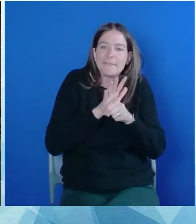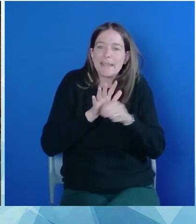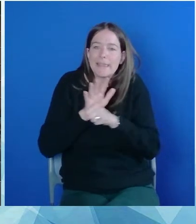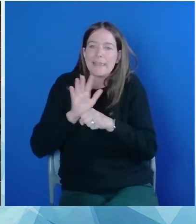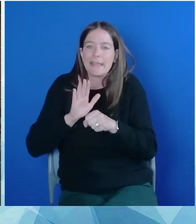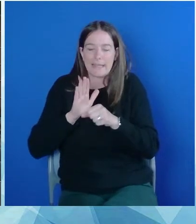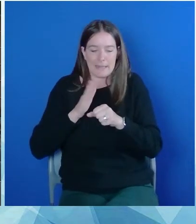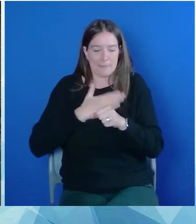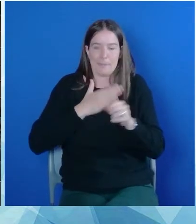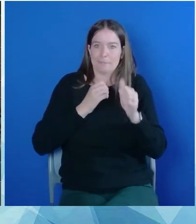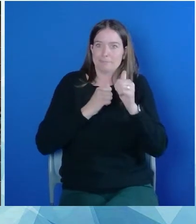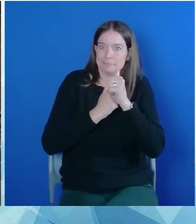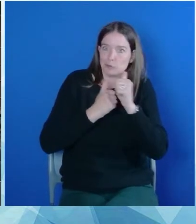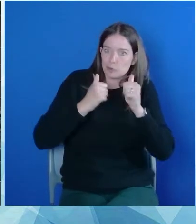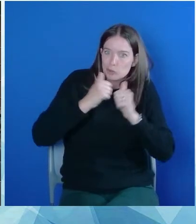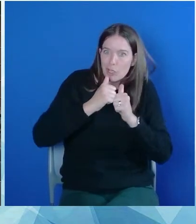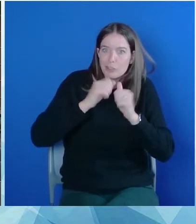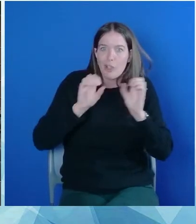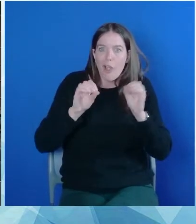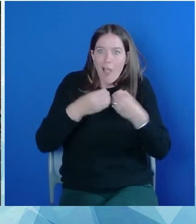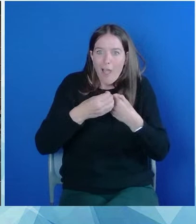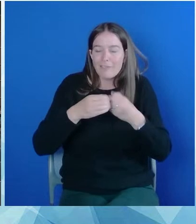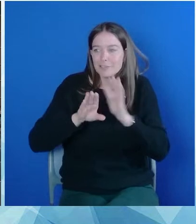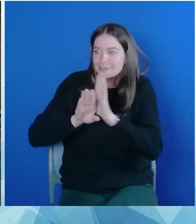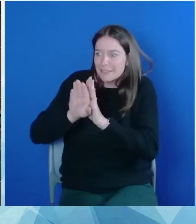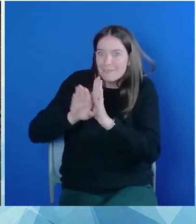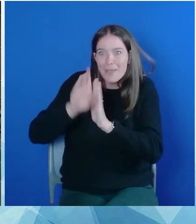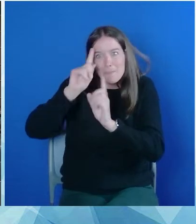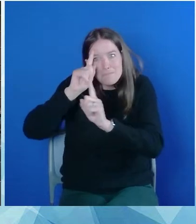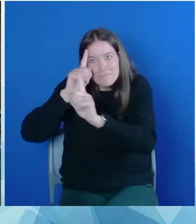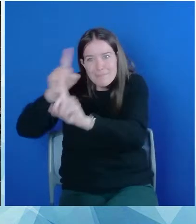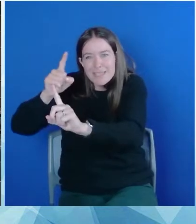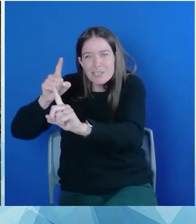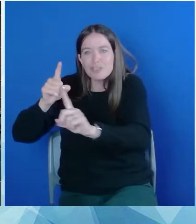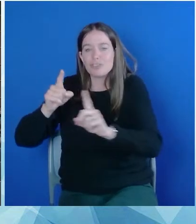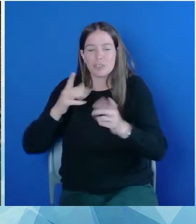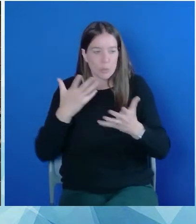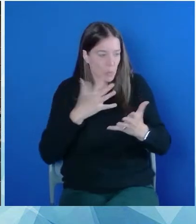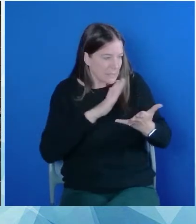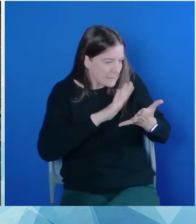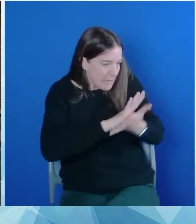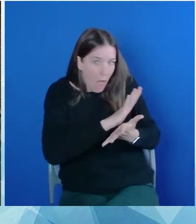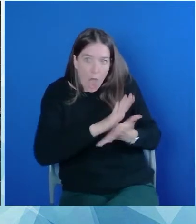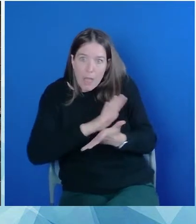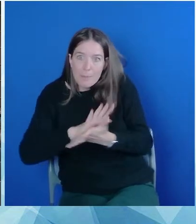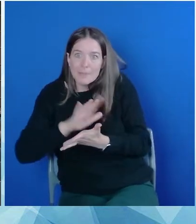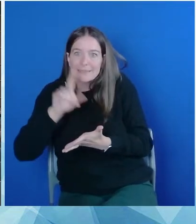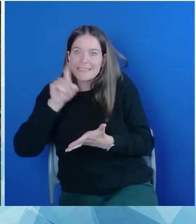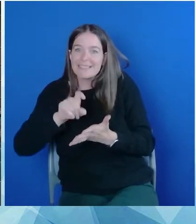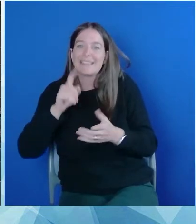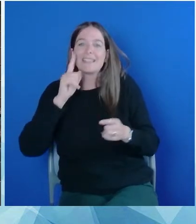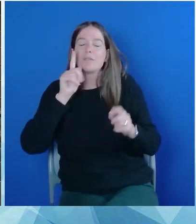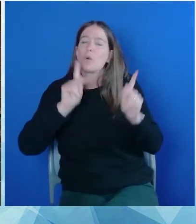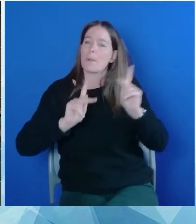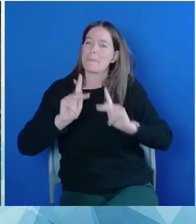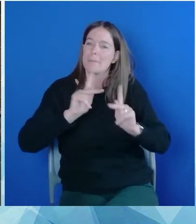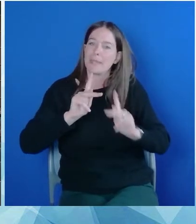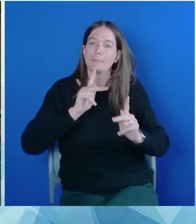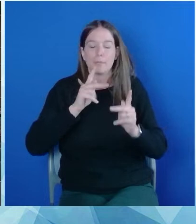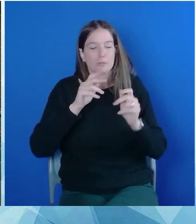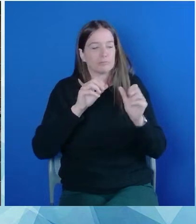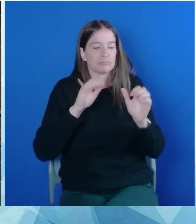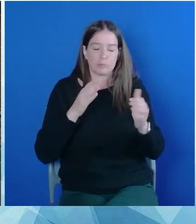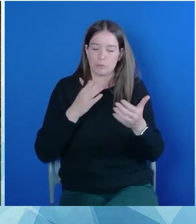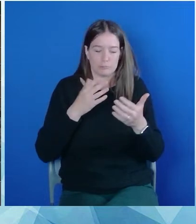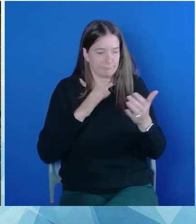office, complete with our mission and all the documents and things that we would need for people to use to access the service. And